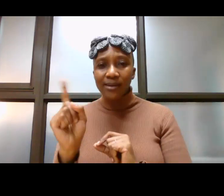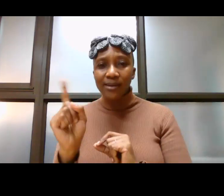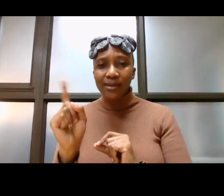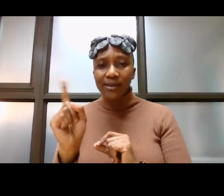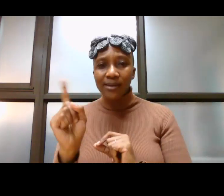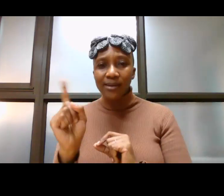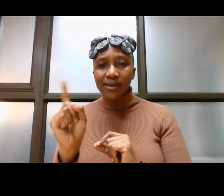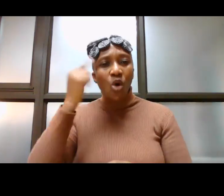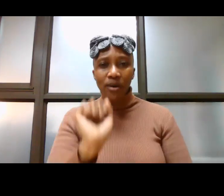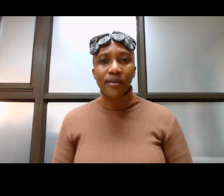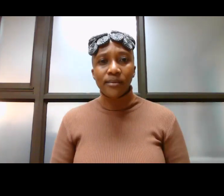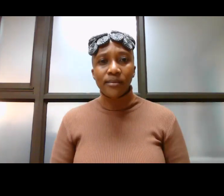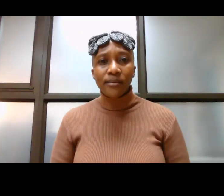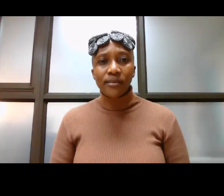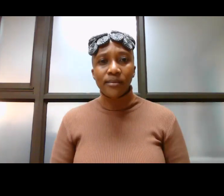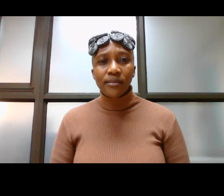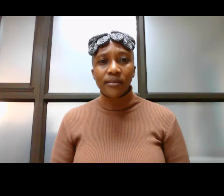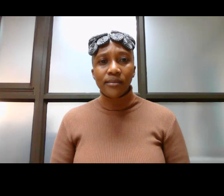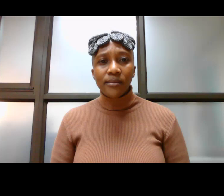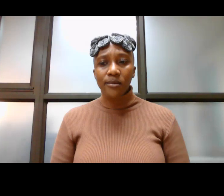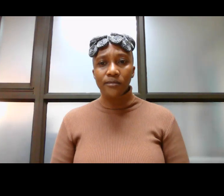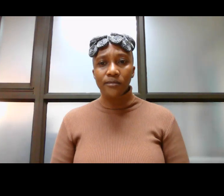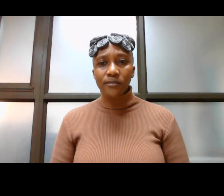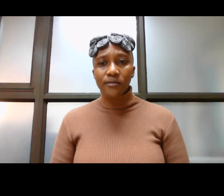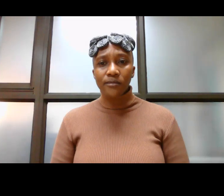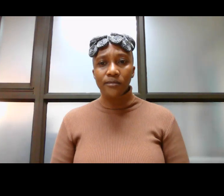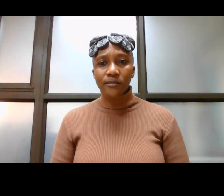Oof, no space.